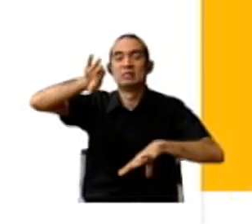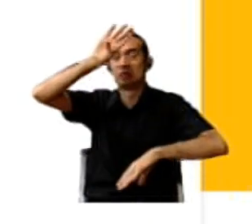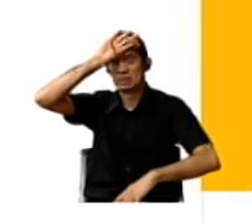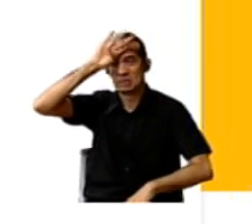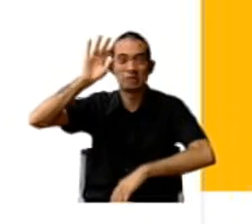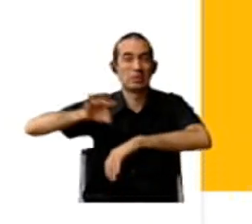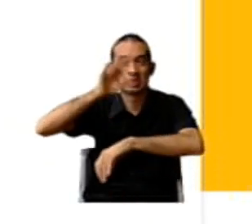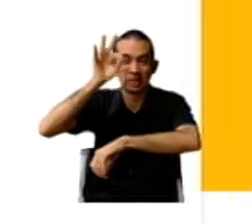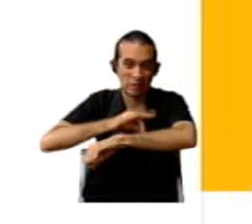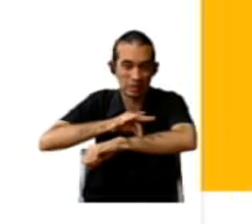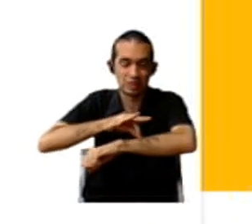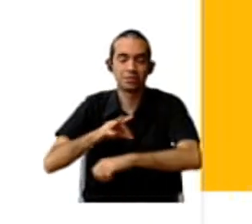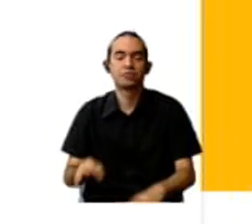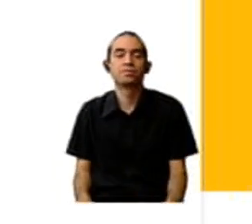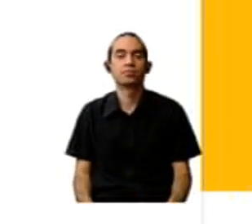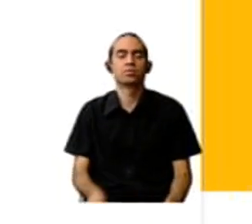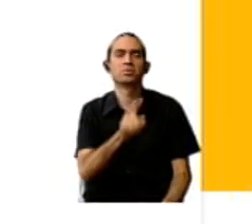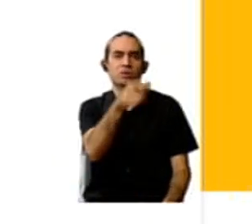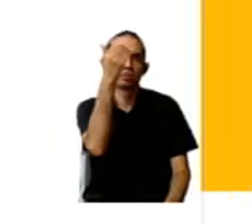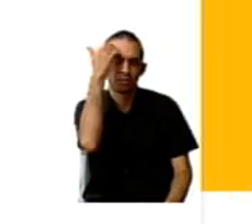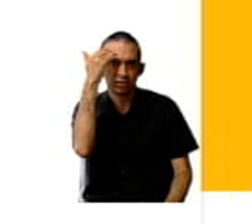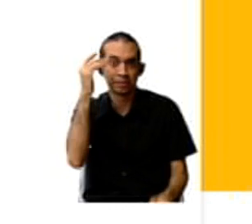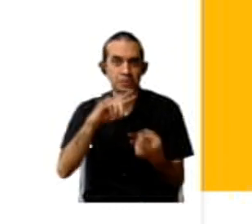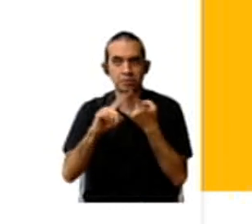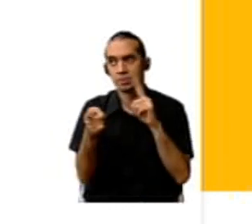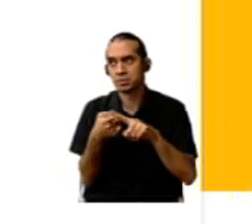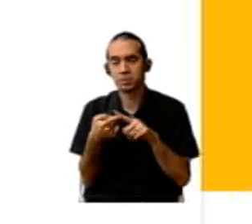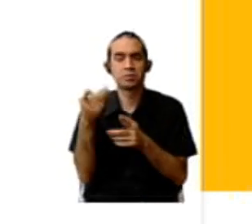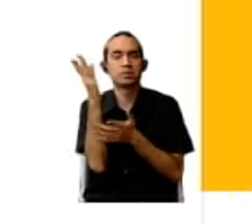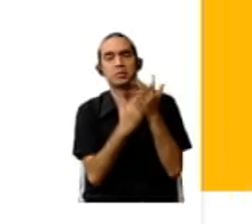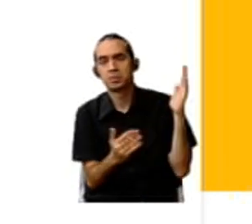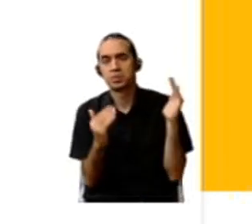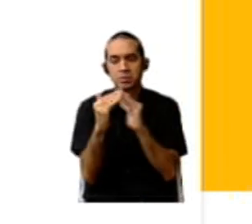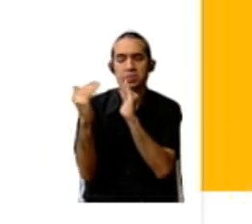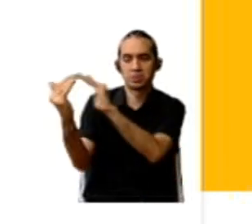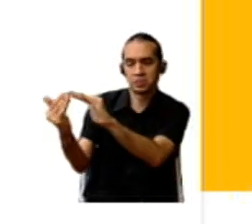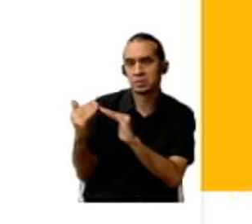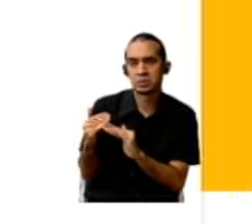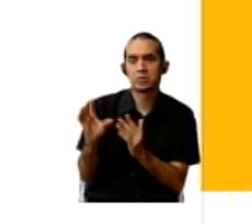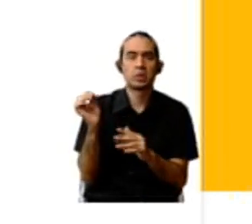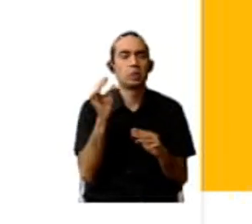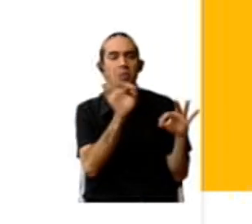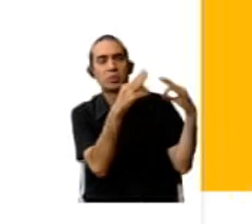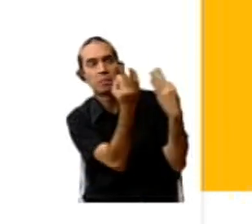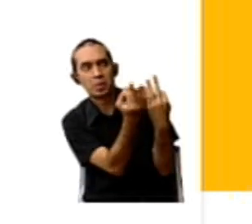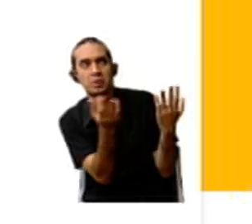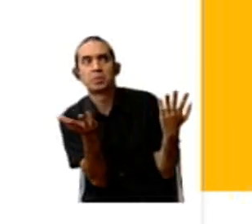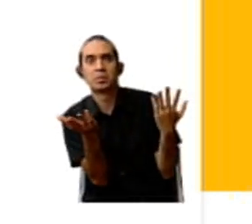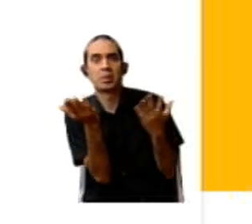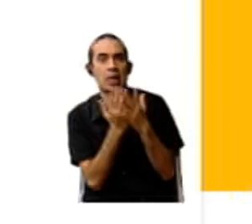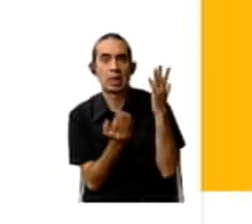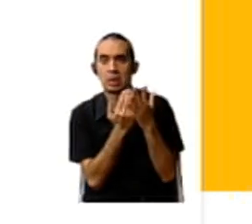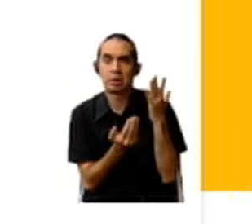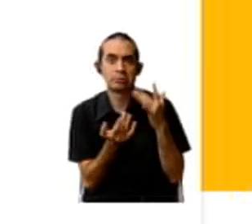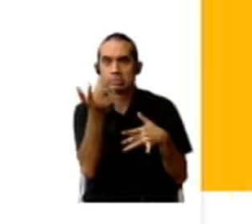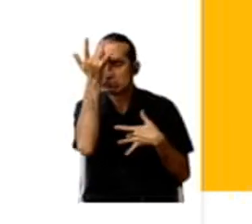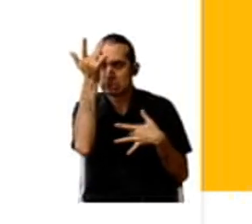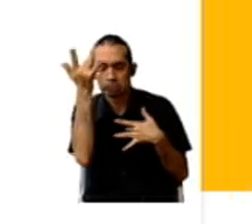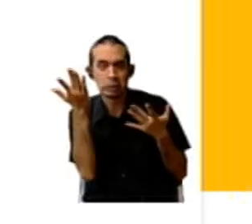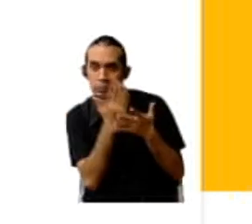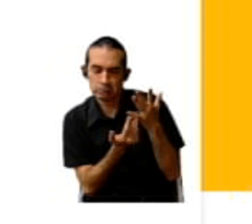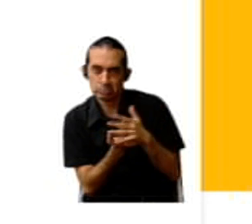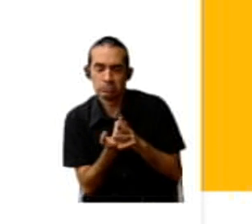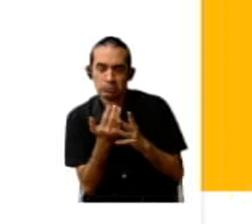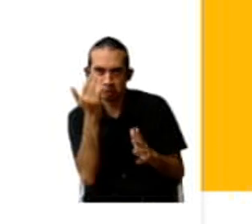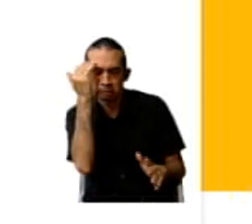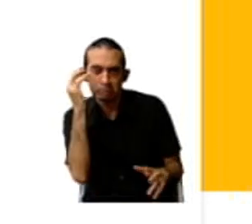Now, Charlie, do you know a friend, a neighbor, or a relative who had any one of those